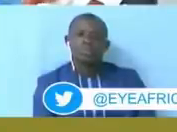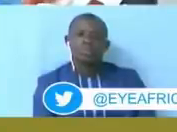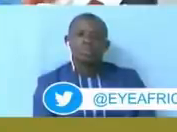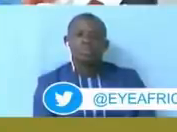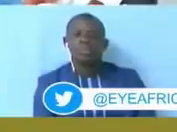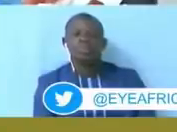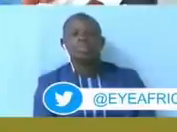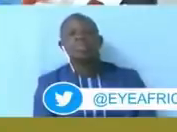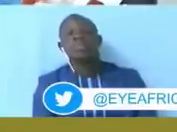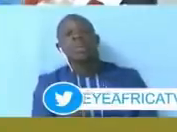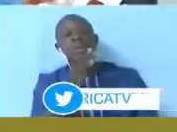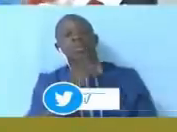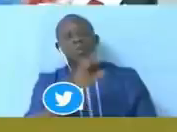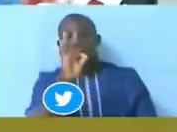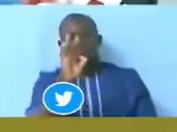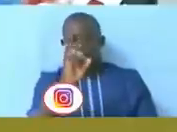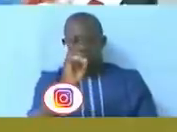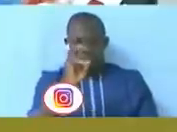in